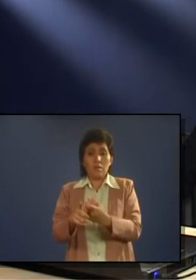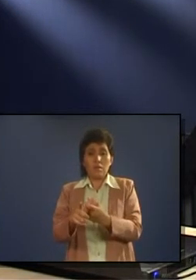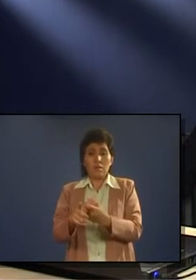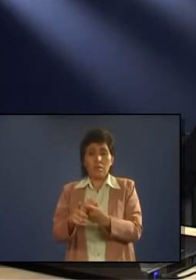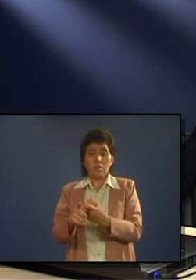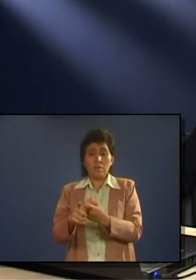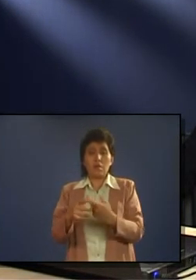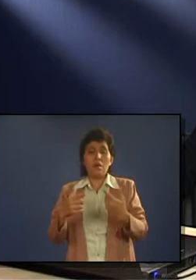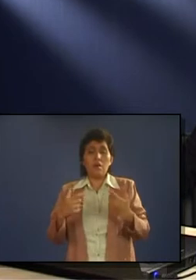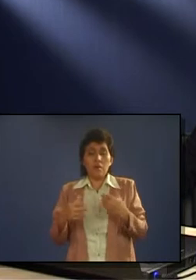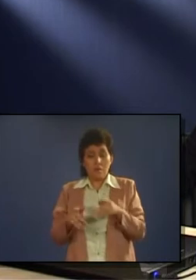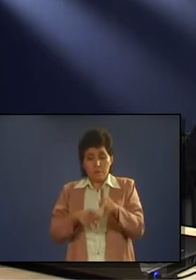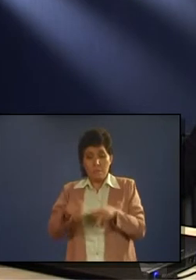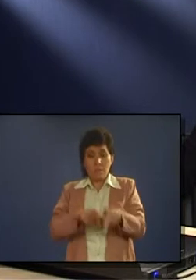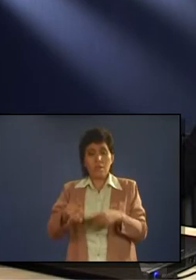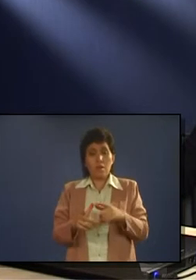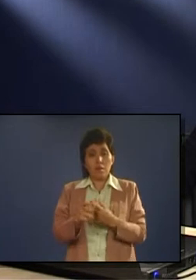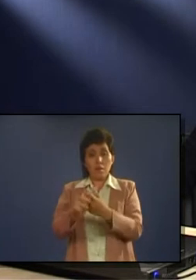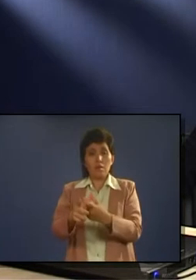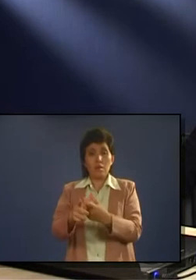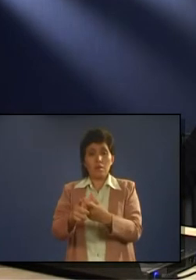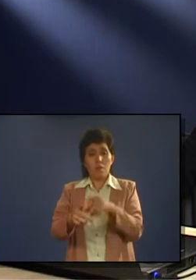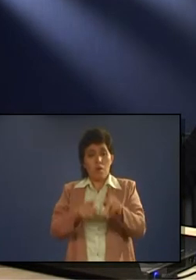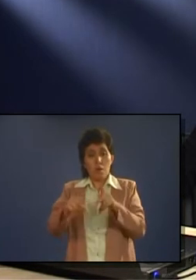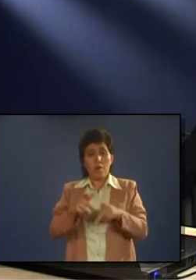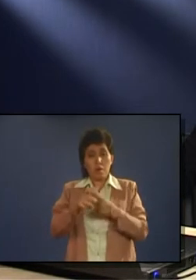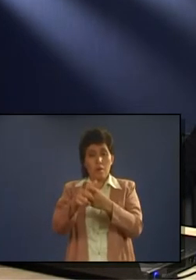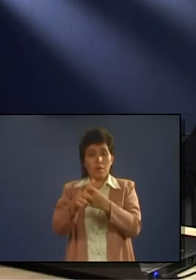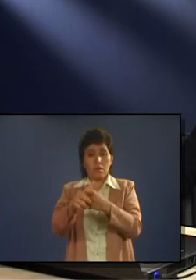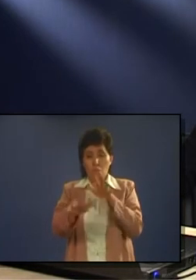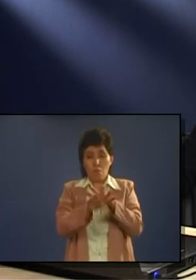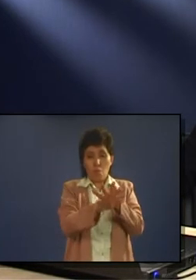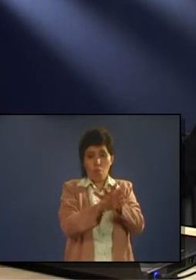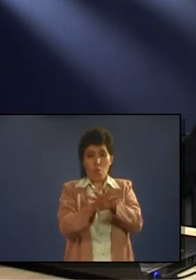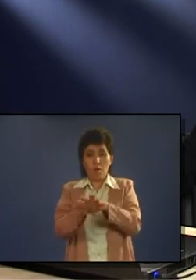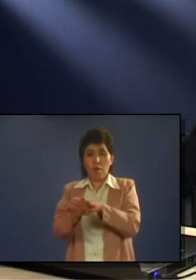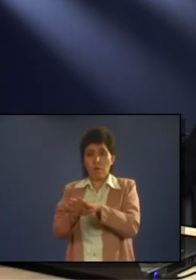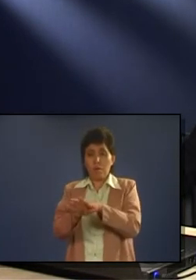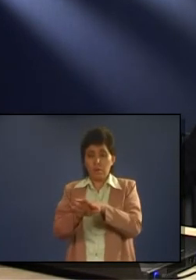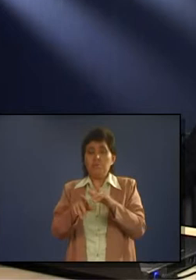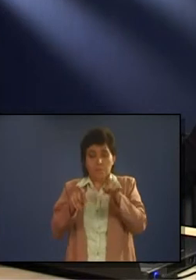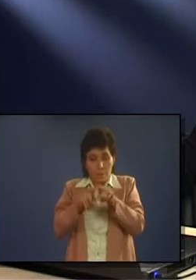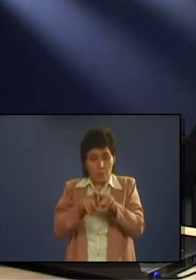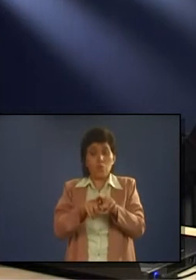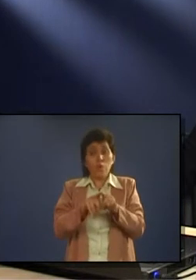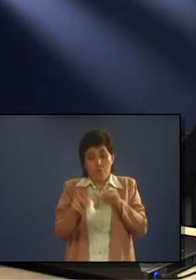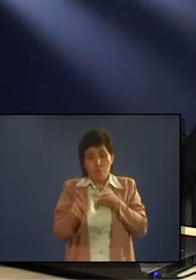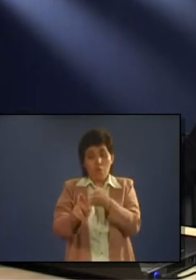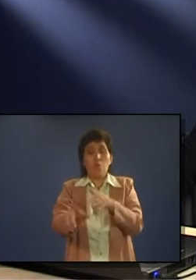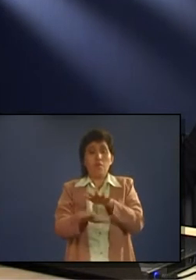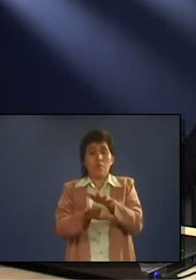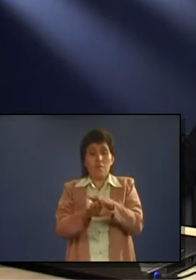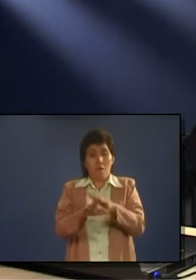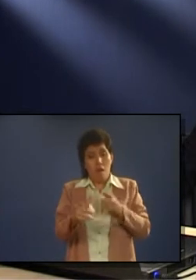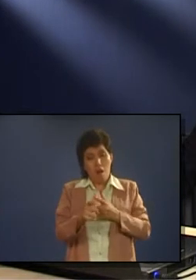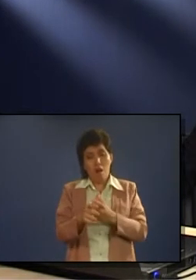there's no real fire, but just people are running? The presence of people running would also affect you running as well, okay?